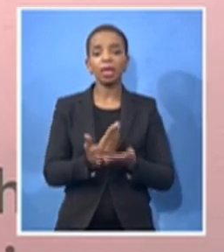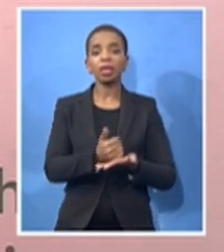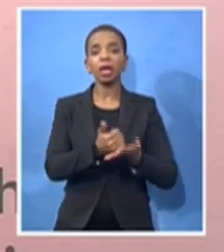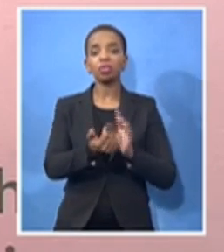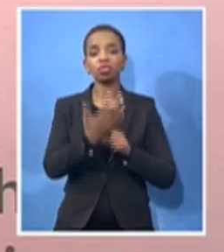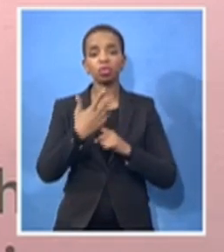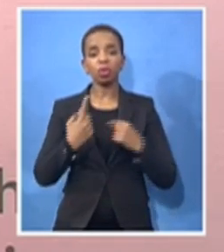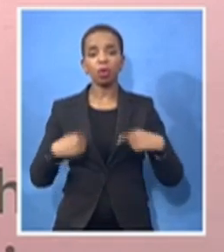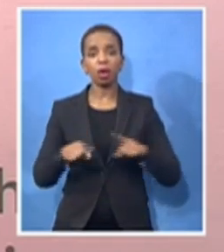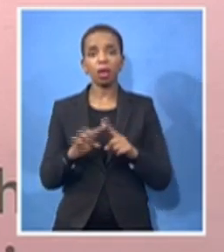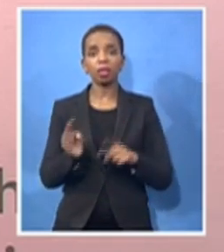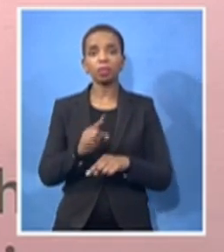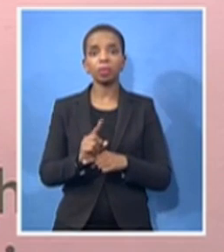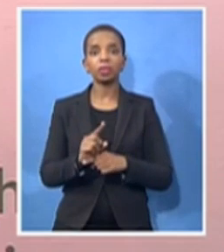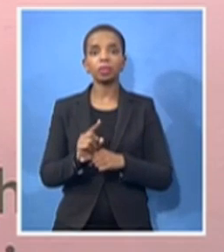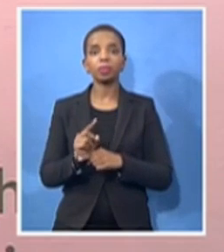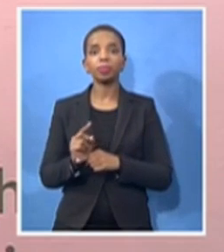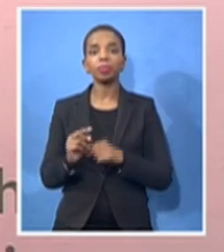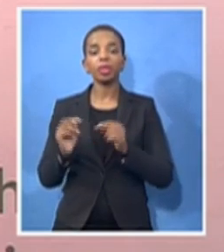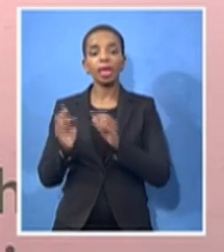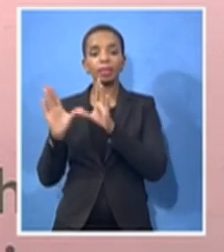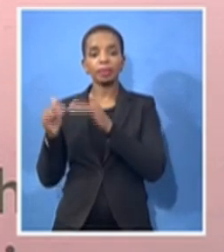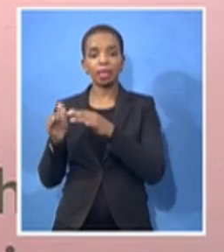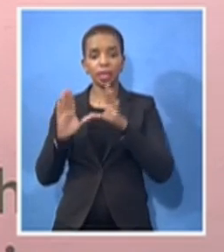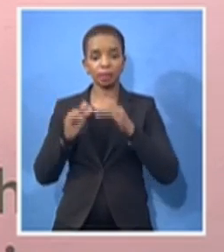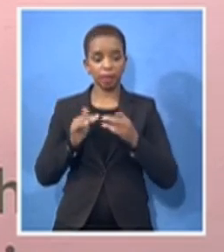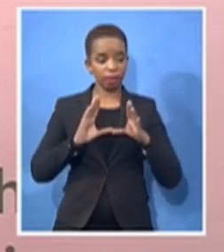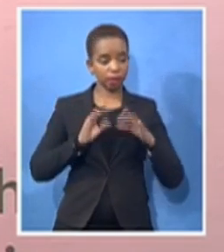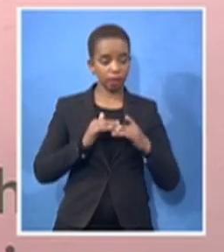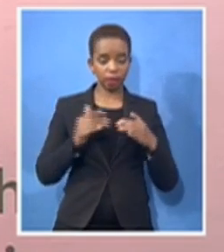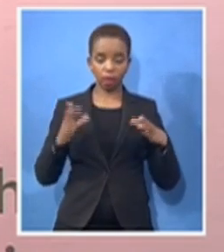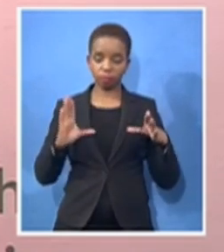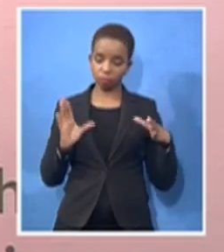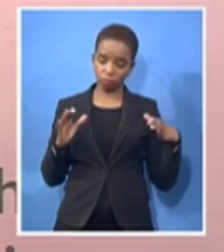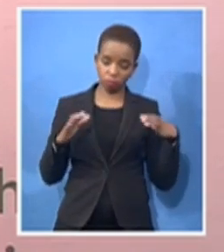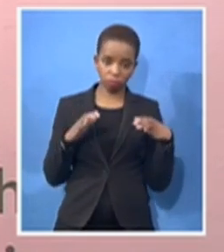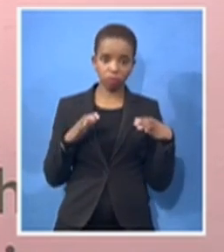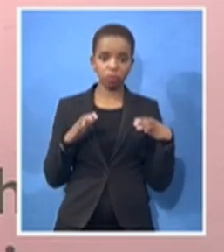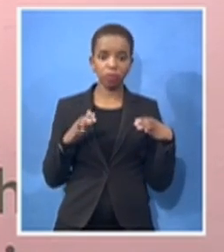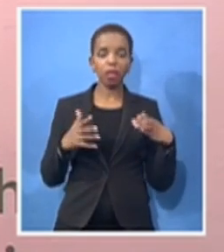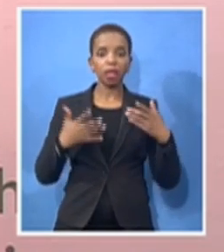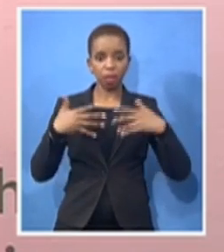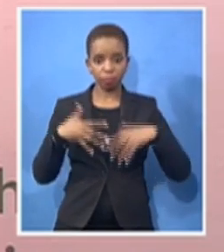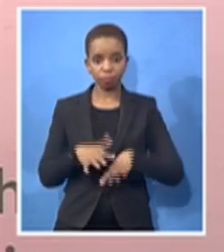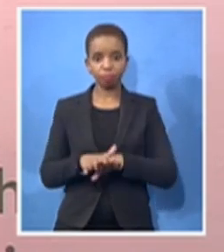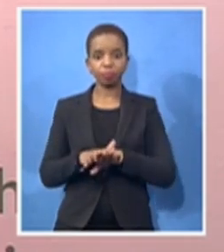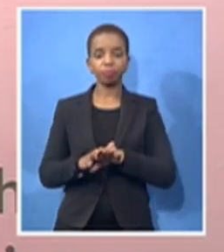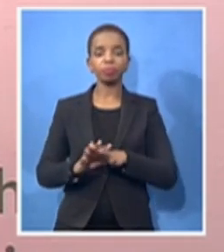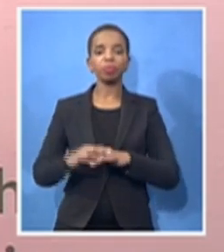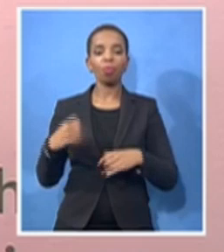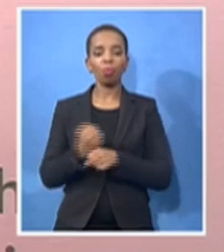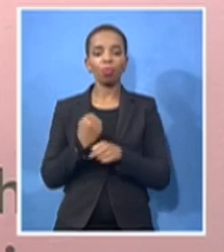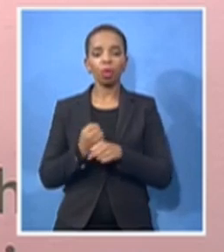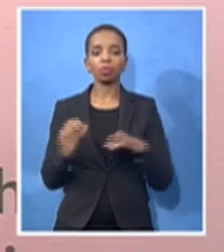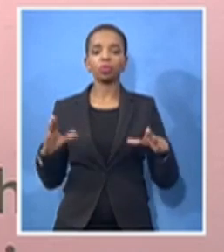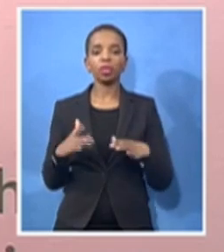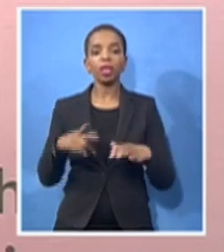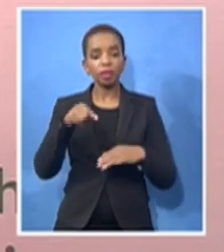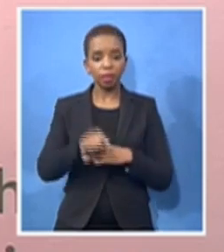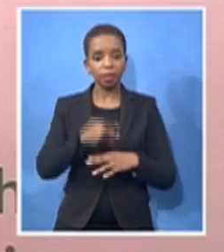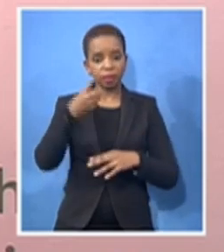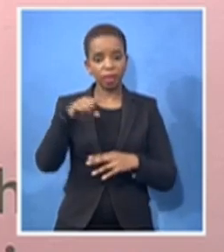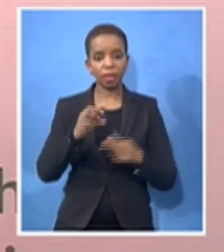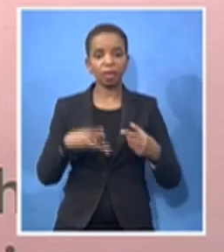sectoral response is the way to go. So I'm saying we've got the formula already of how we can actually fight this